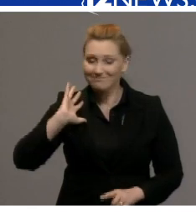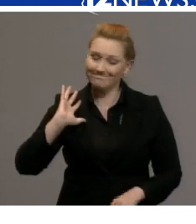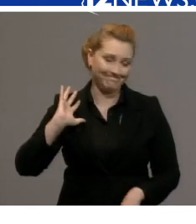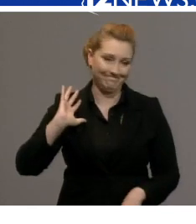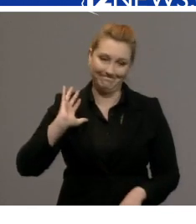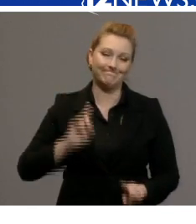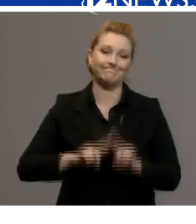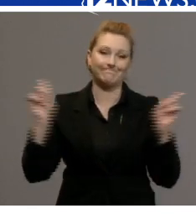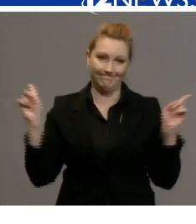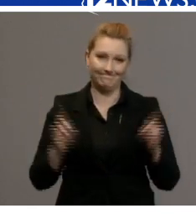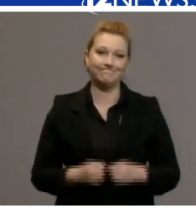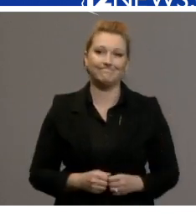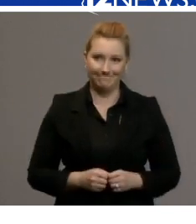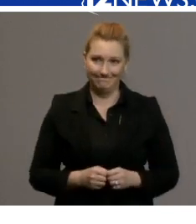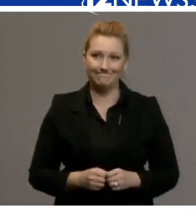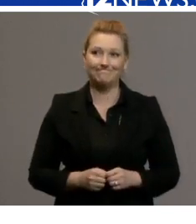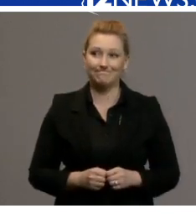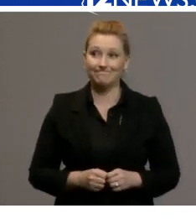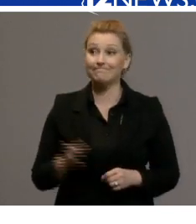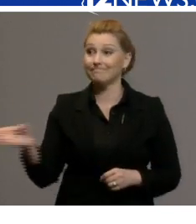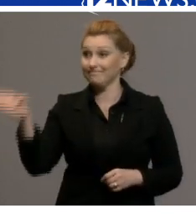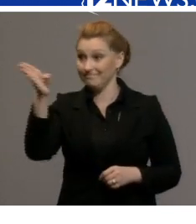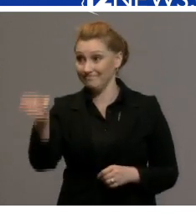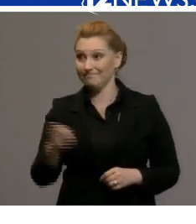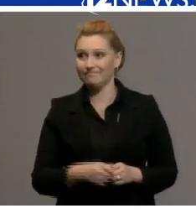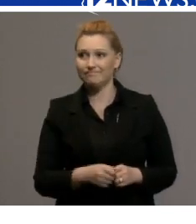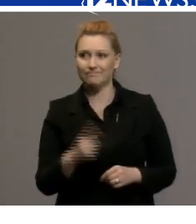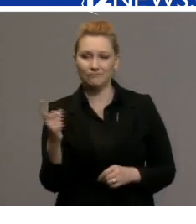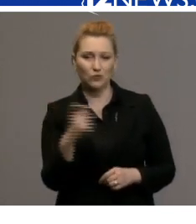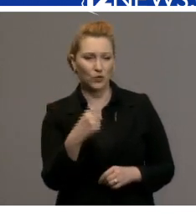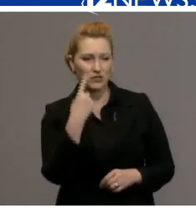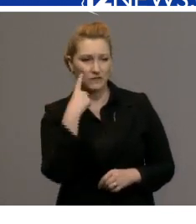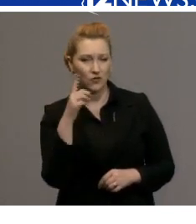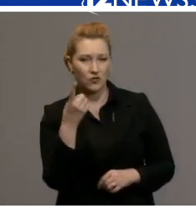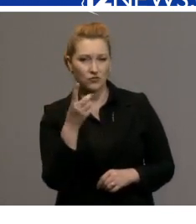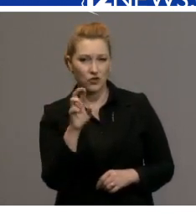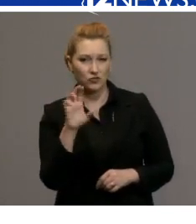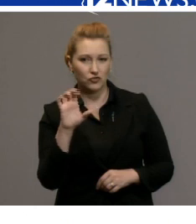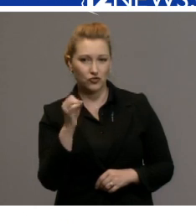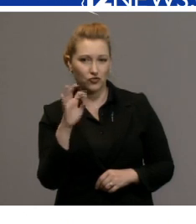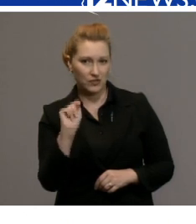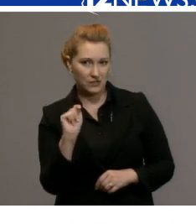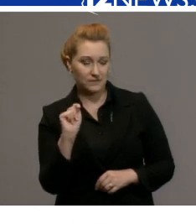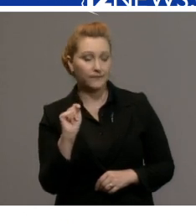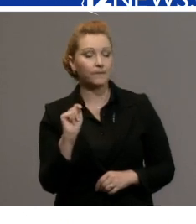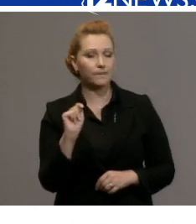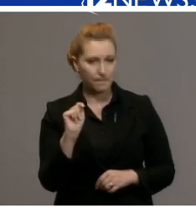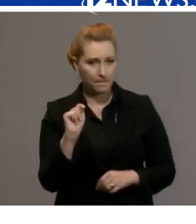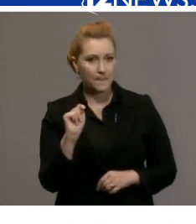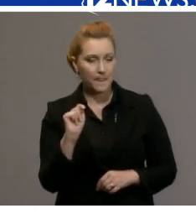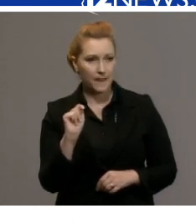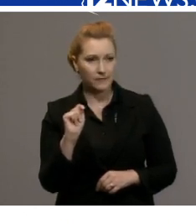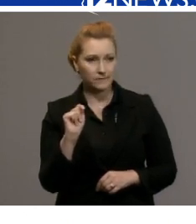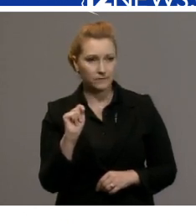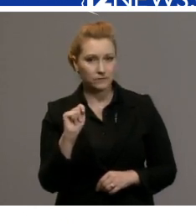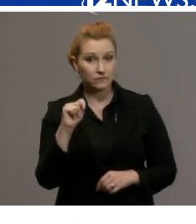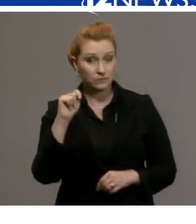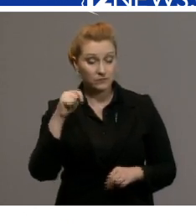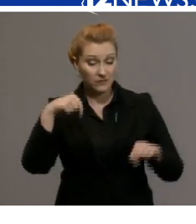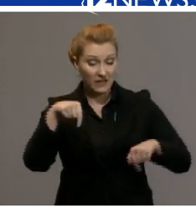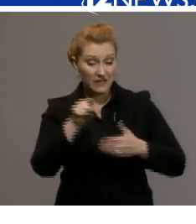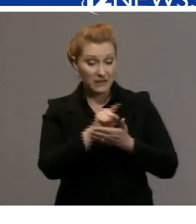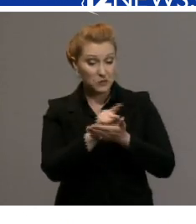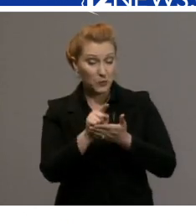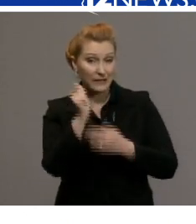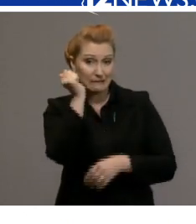Nicole. I guess this question is for Dr. Chris. So this week, in terms of daily statewide hospitalizations, we saw